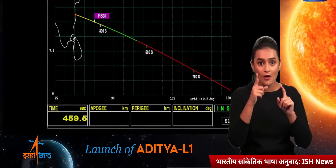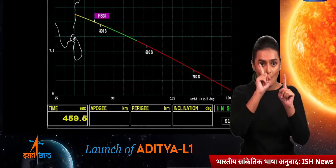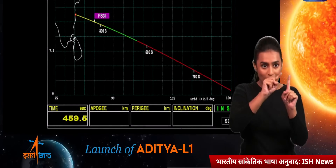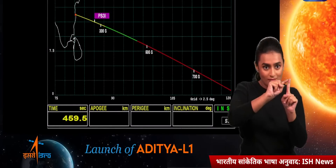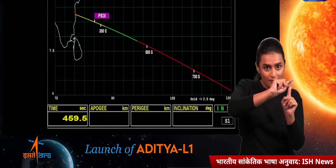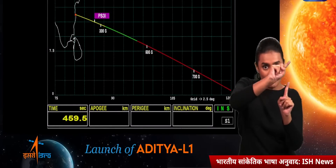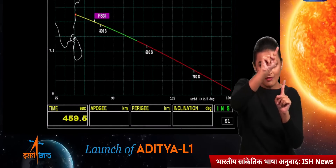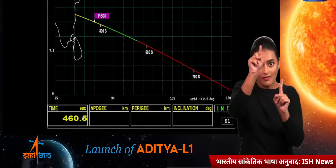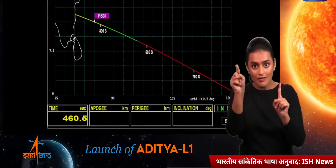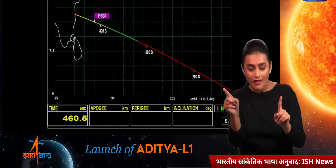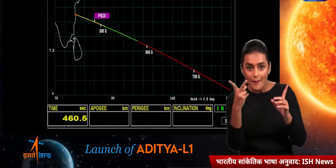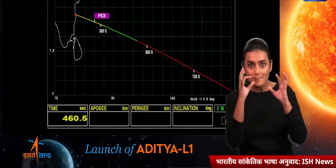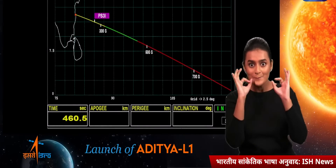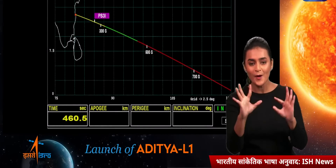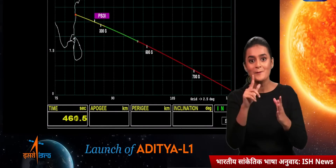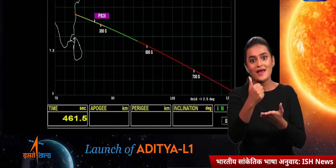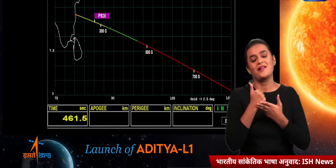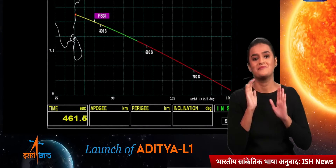expenditure.